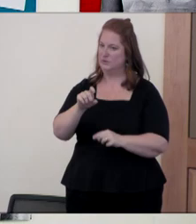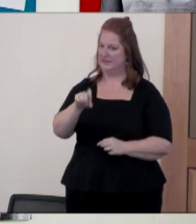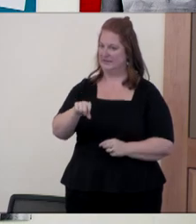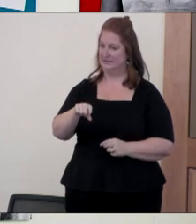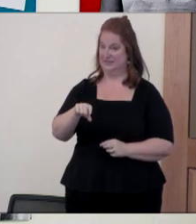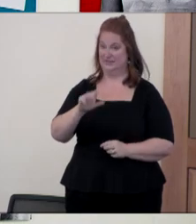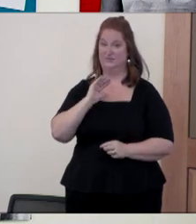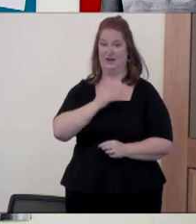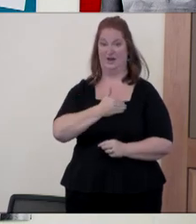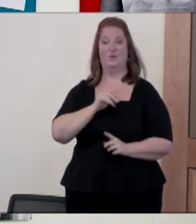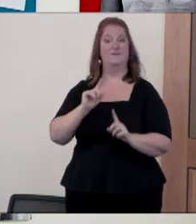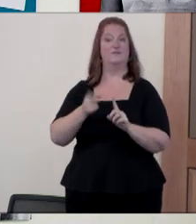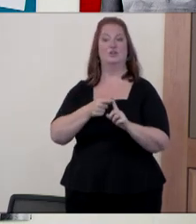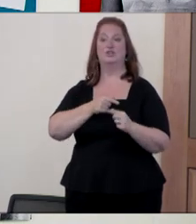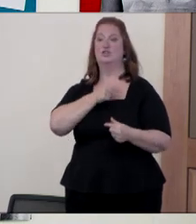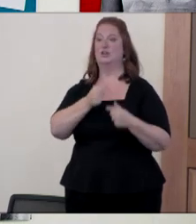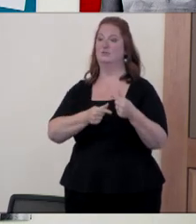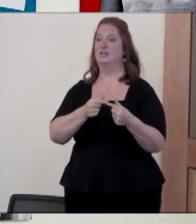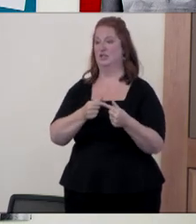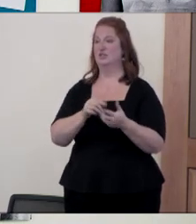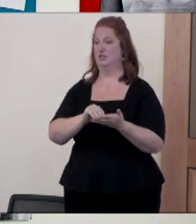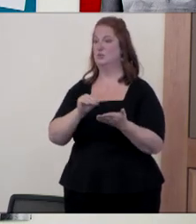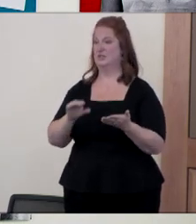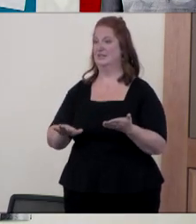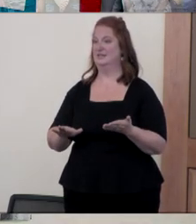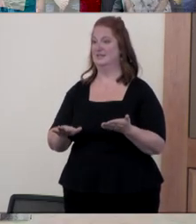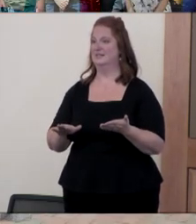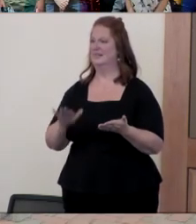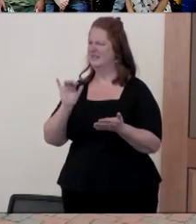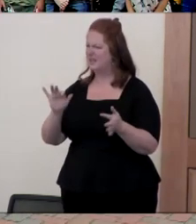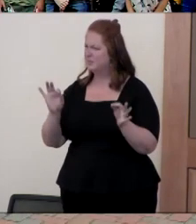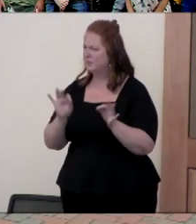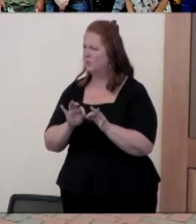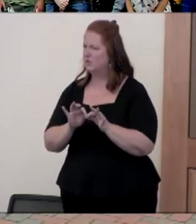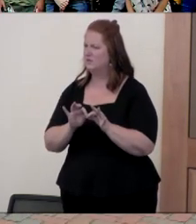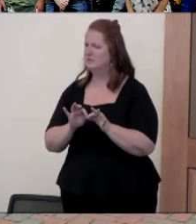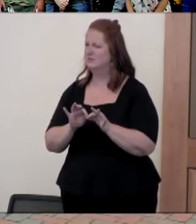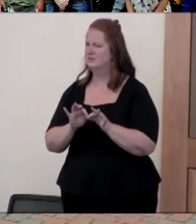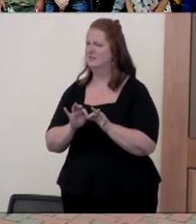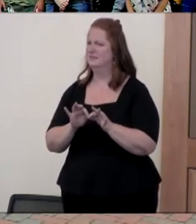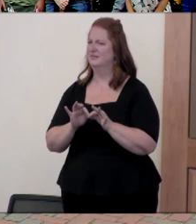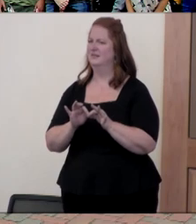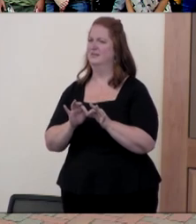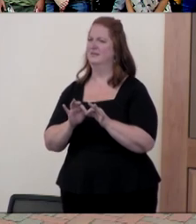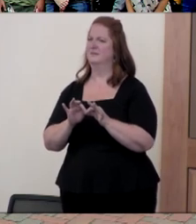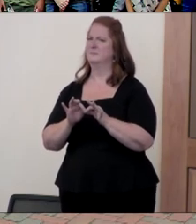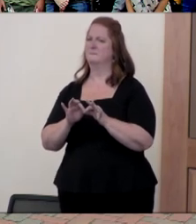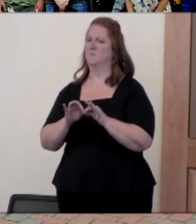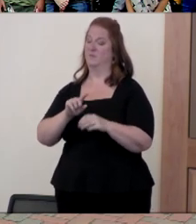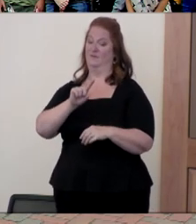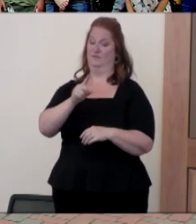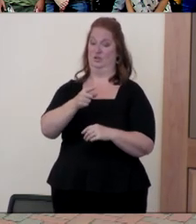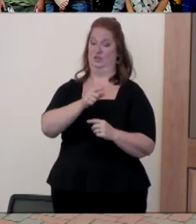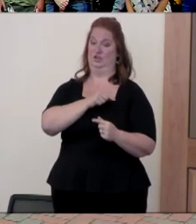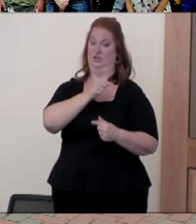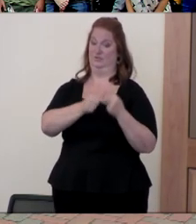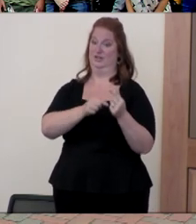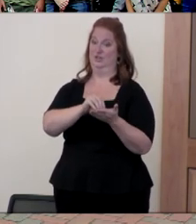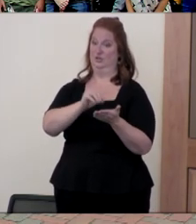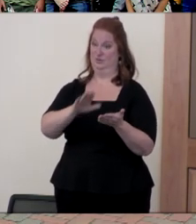of our first-gen students. This really matters. Relative to their peers, first-generation